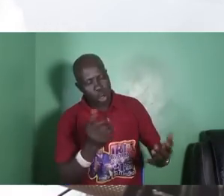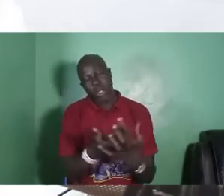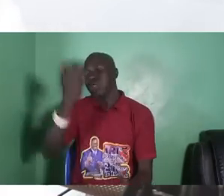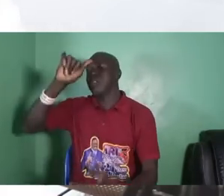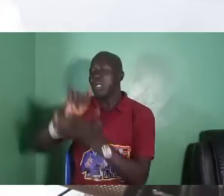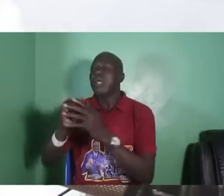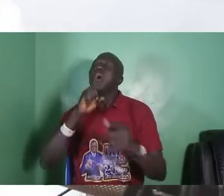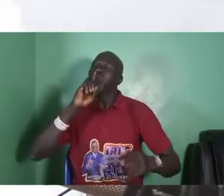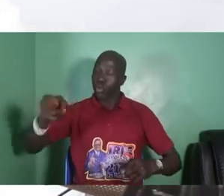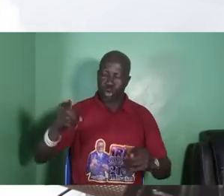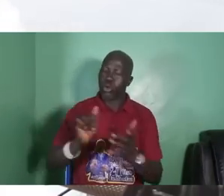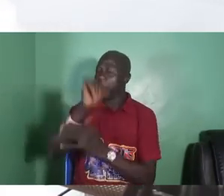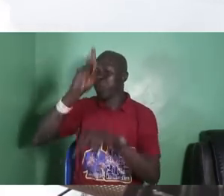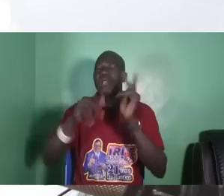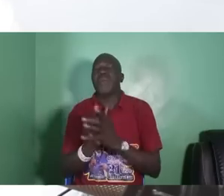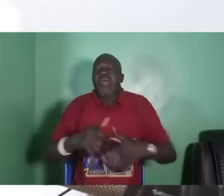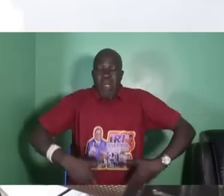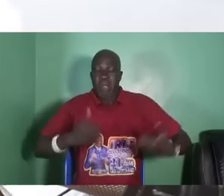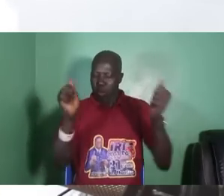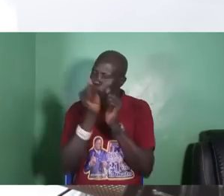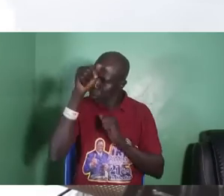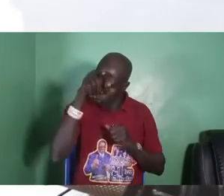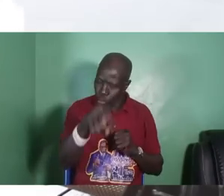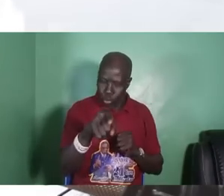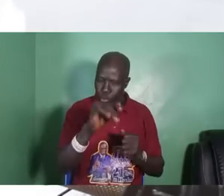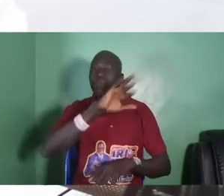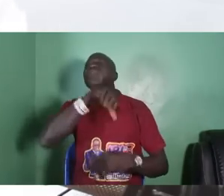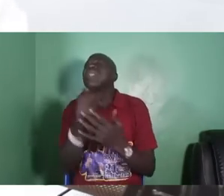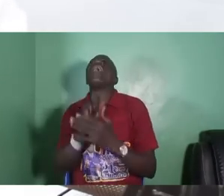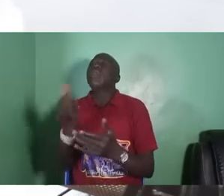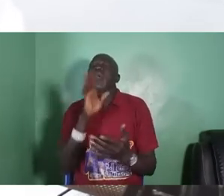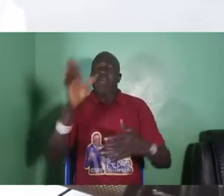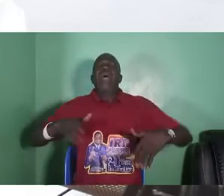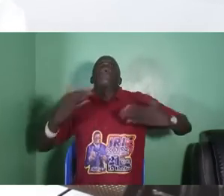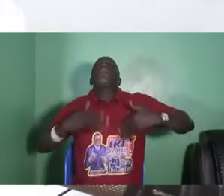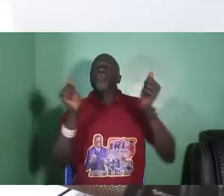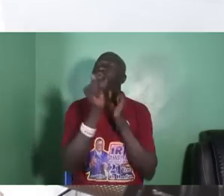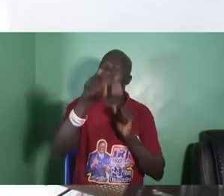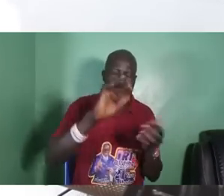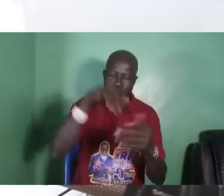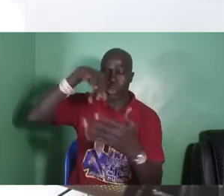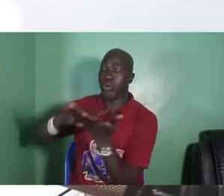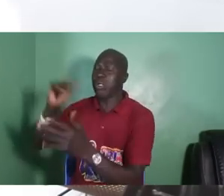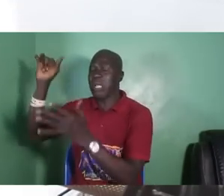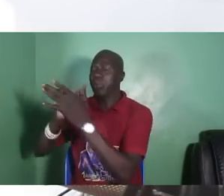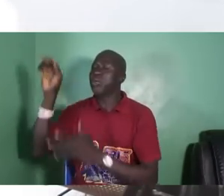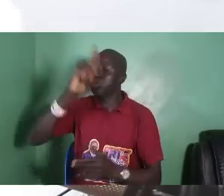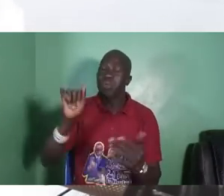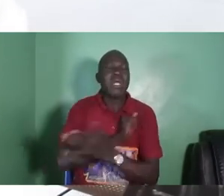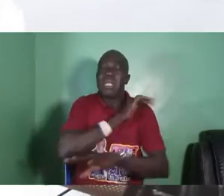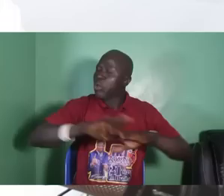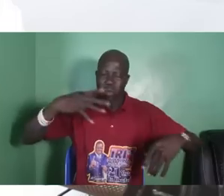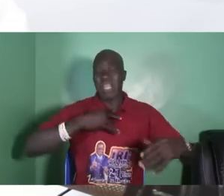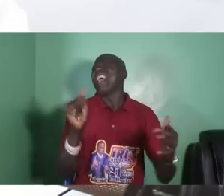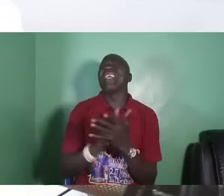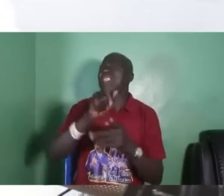riches. 100% I will come be no. Some people are angry with you. You know what odo si ogo. They are not happy with your glory you are using. One like